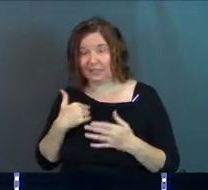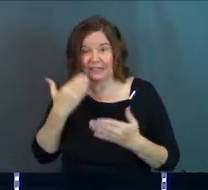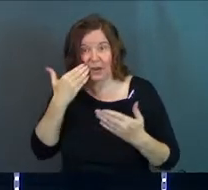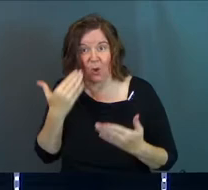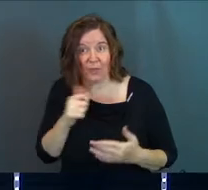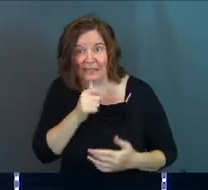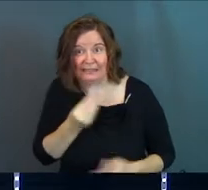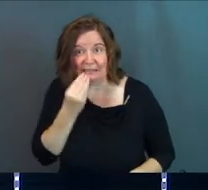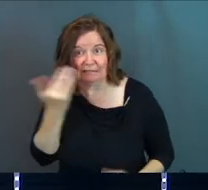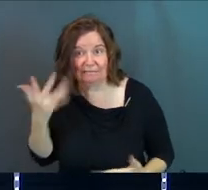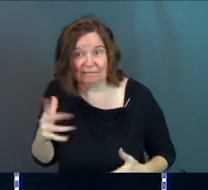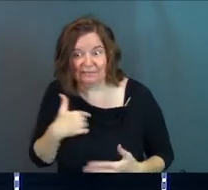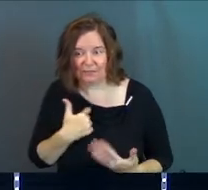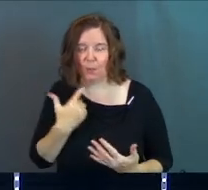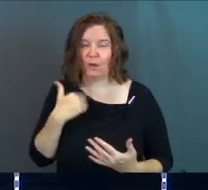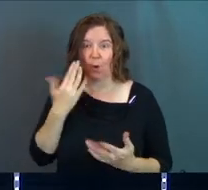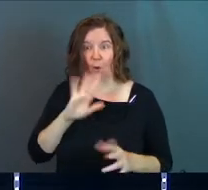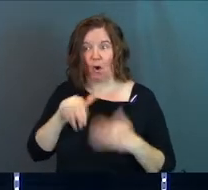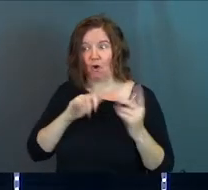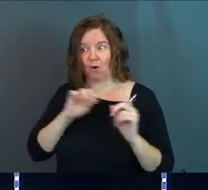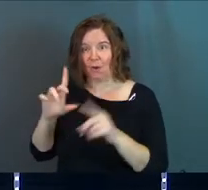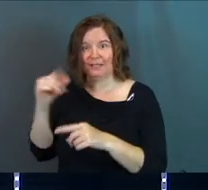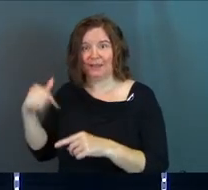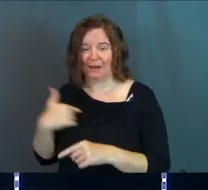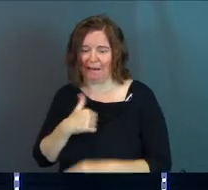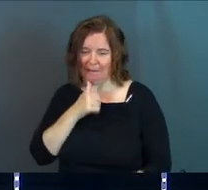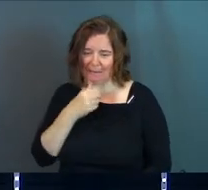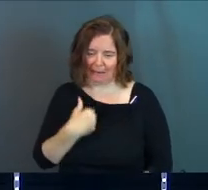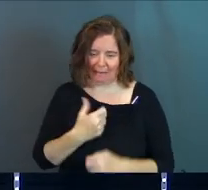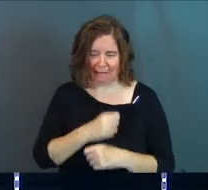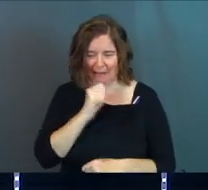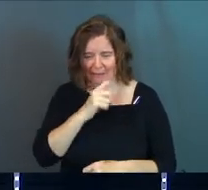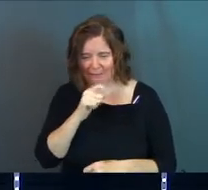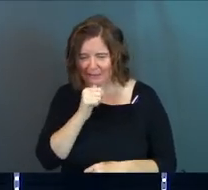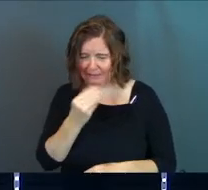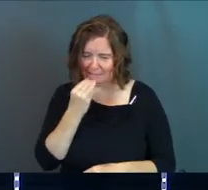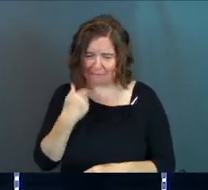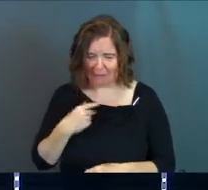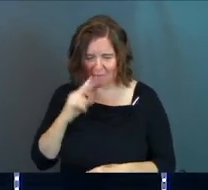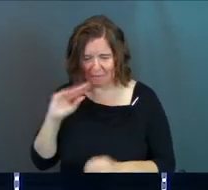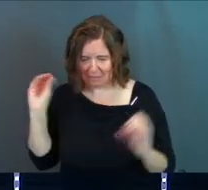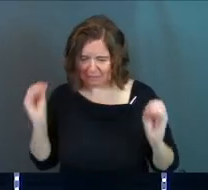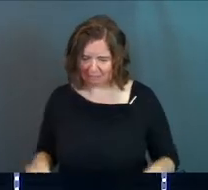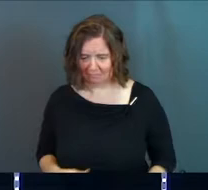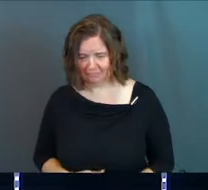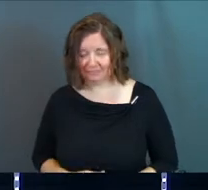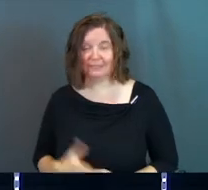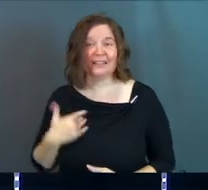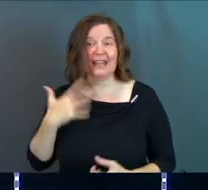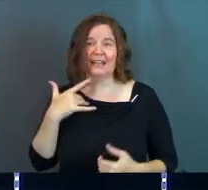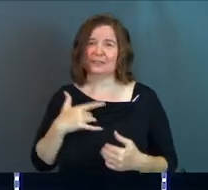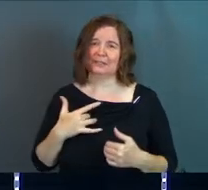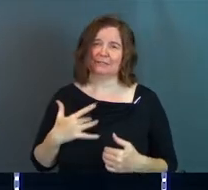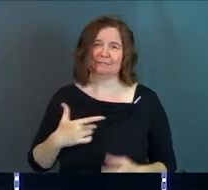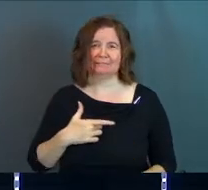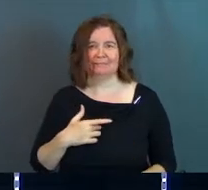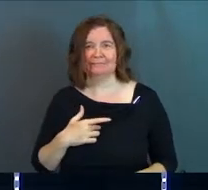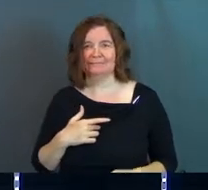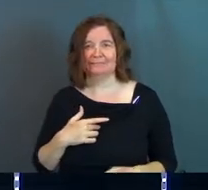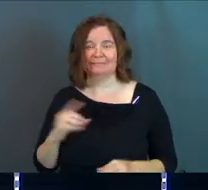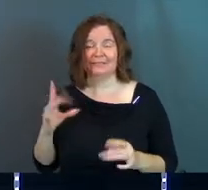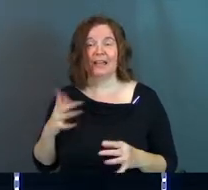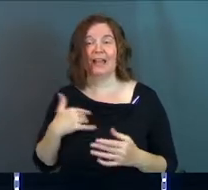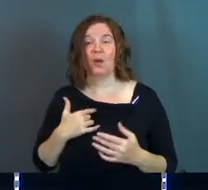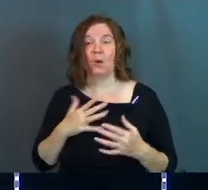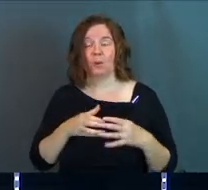know. They know we're all going to Dairy Queen and I'm not getting ice cream. You know what I mean? And it's this brutal thing. And